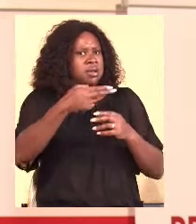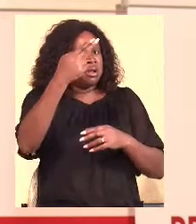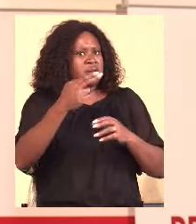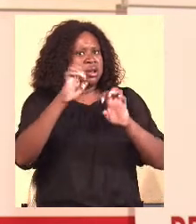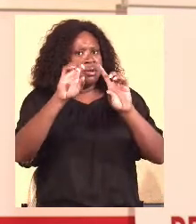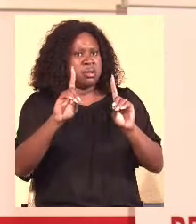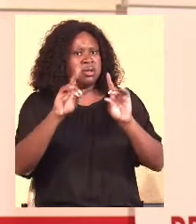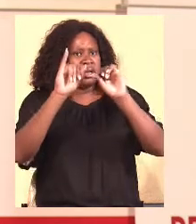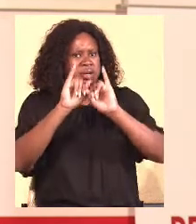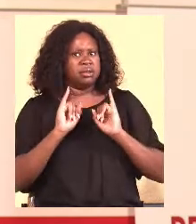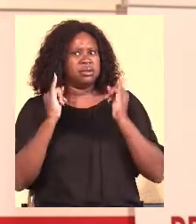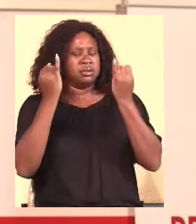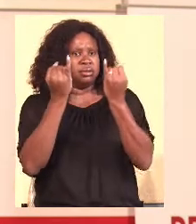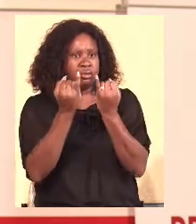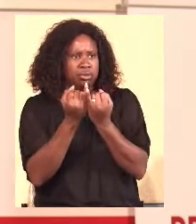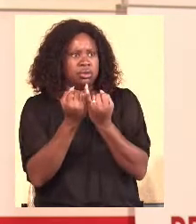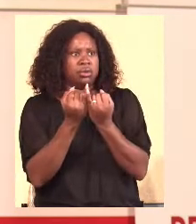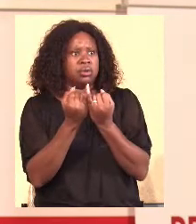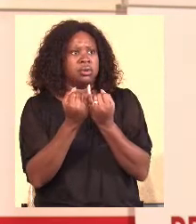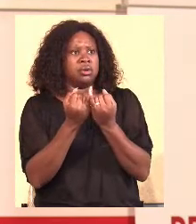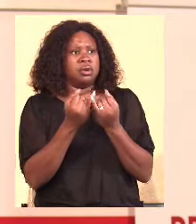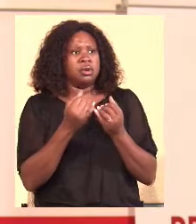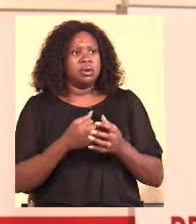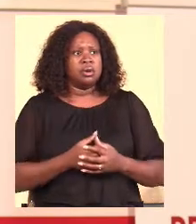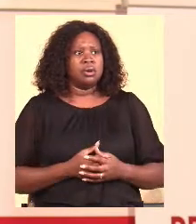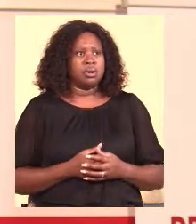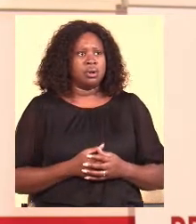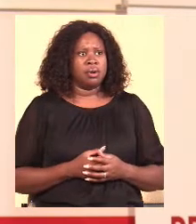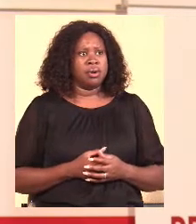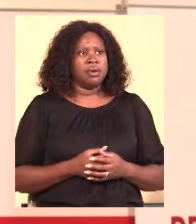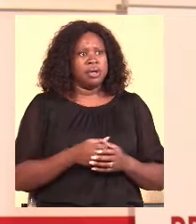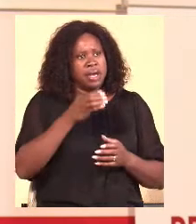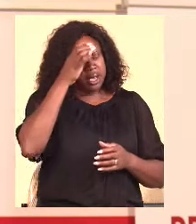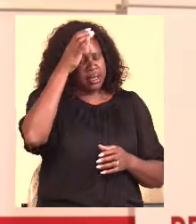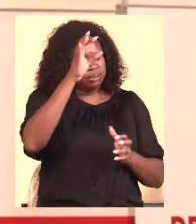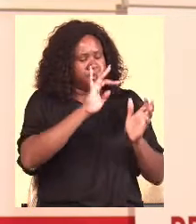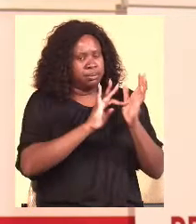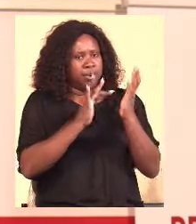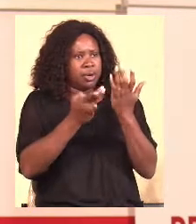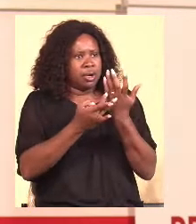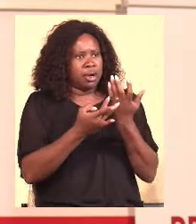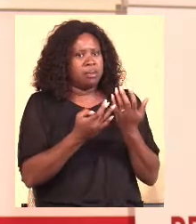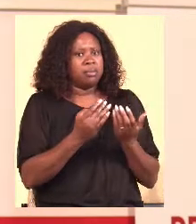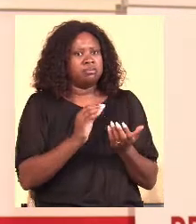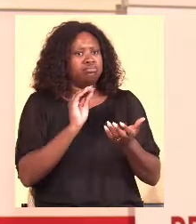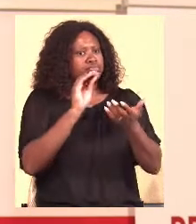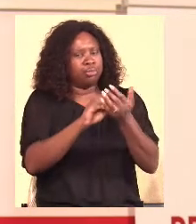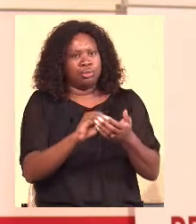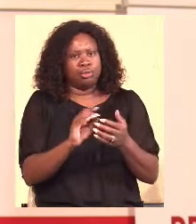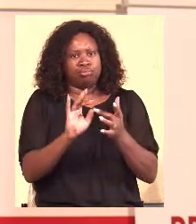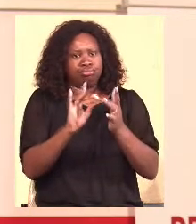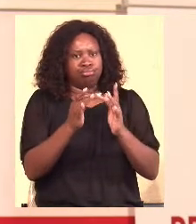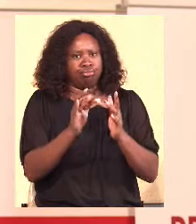education institutions have migrated their academic programs online already.